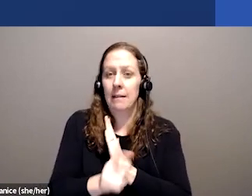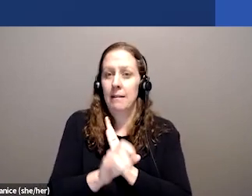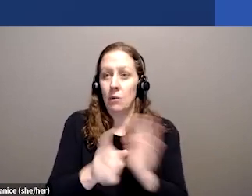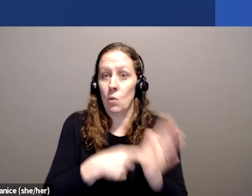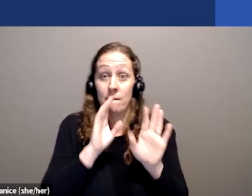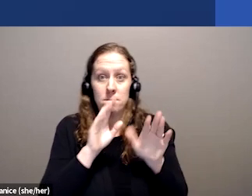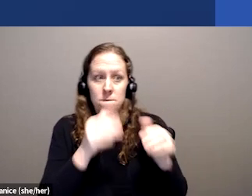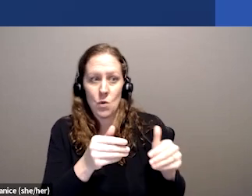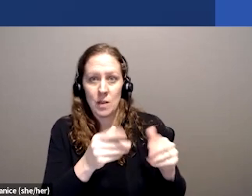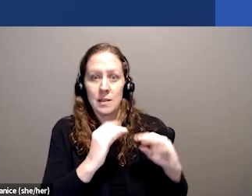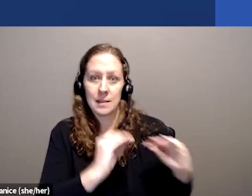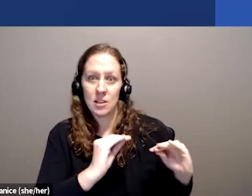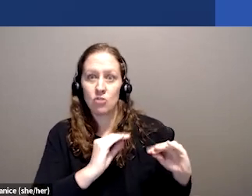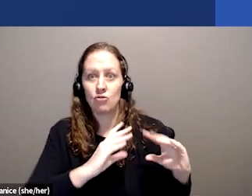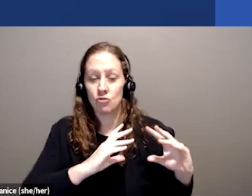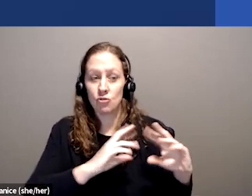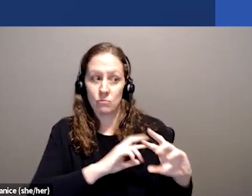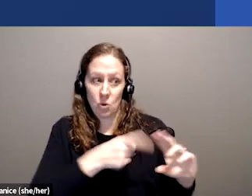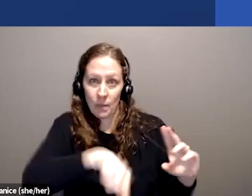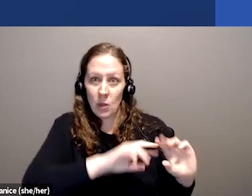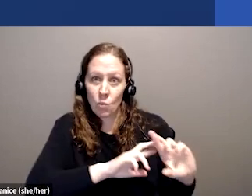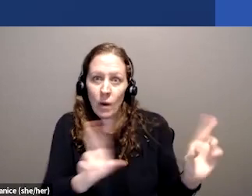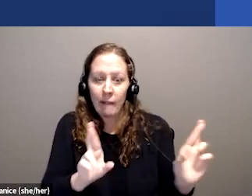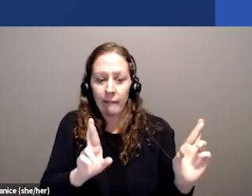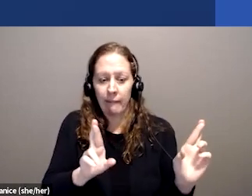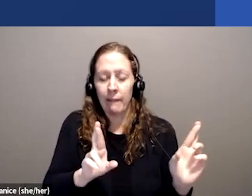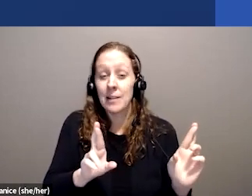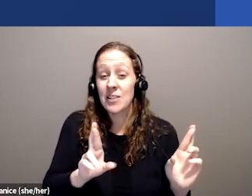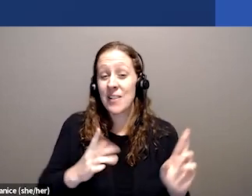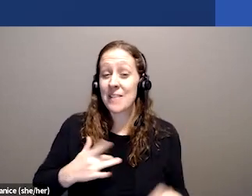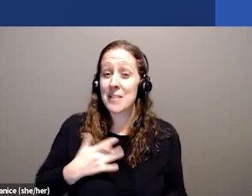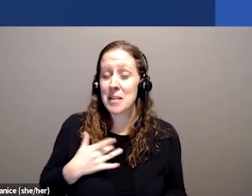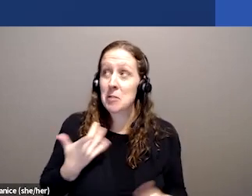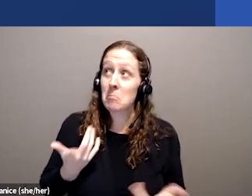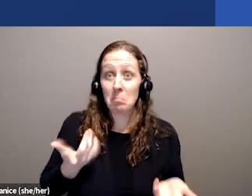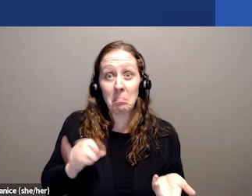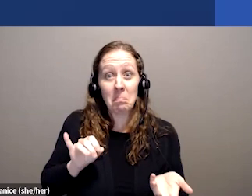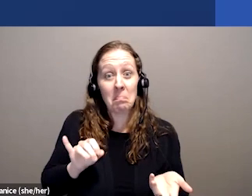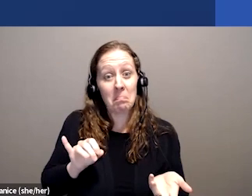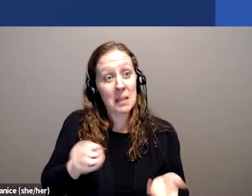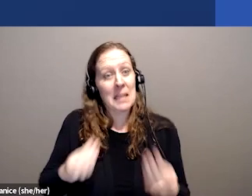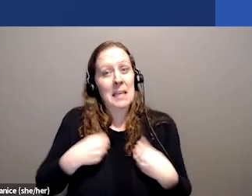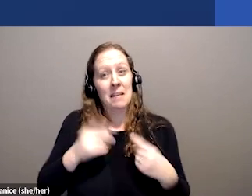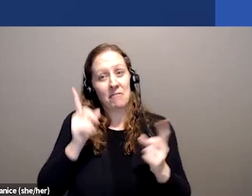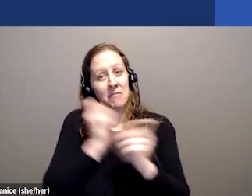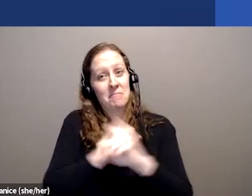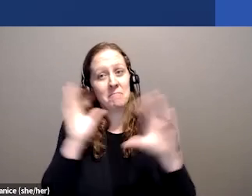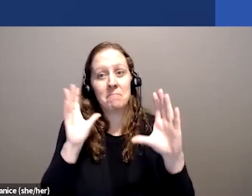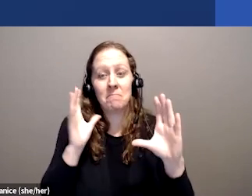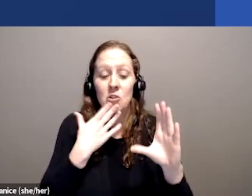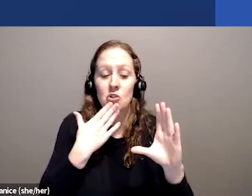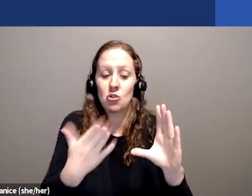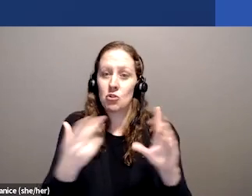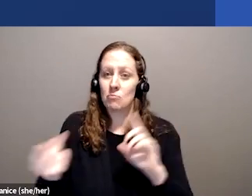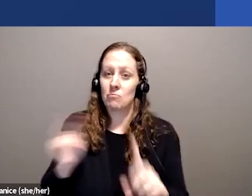very insightful comments or insightful insights, if that makes sense, in this first round of